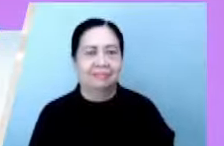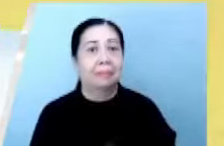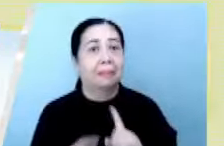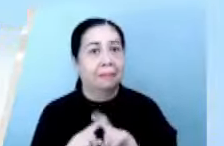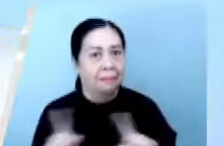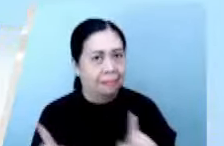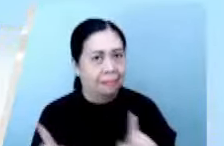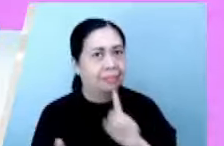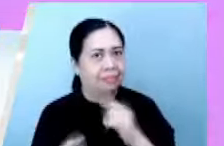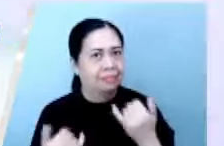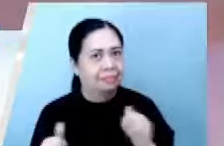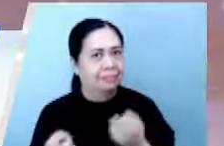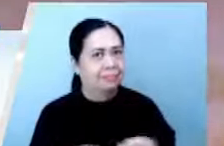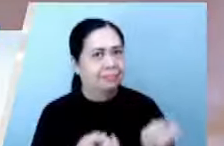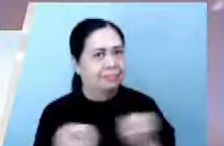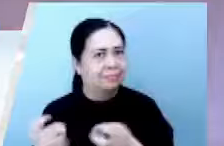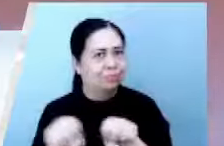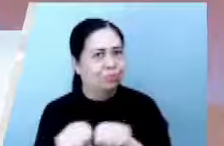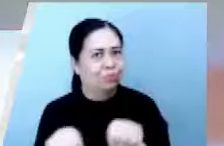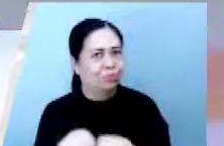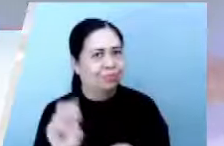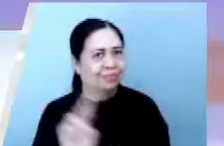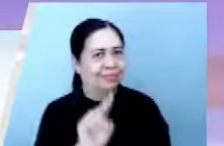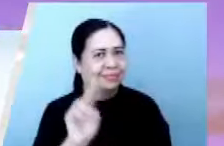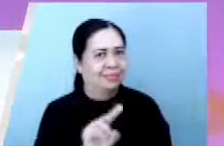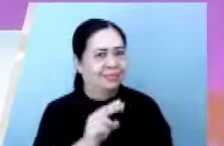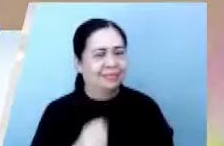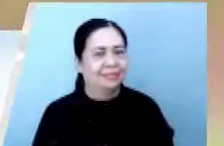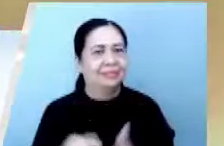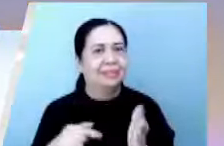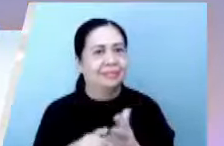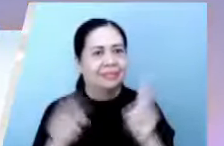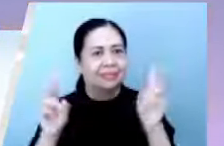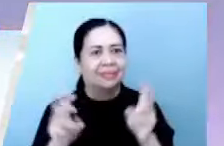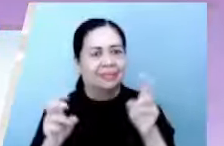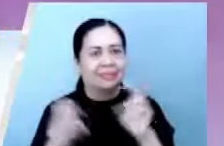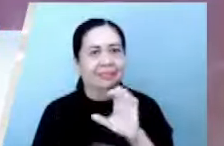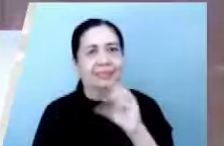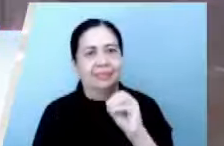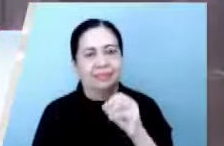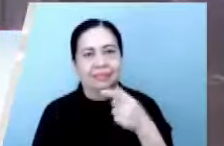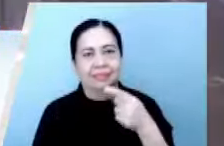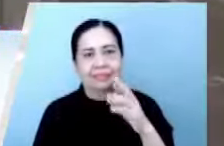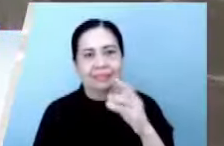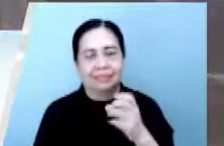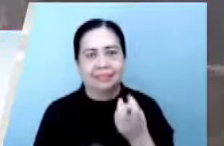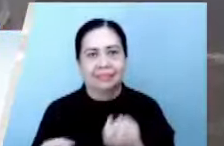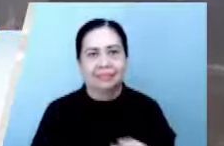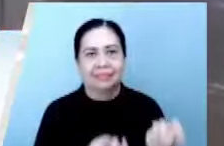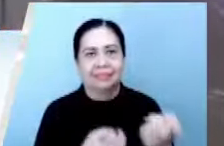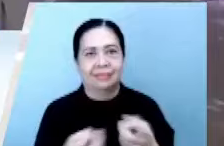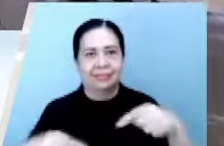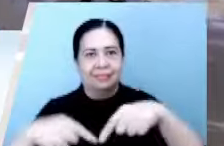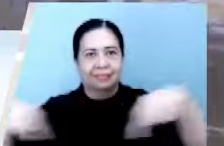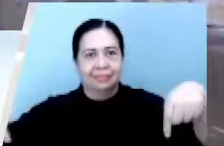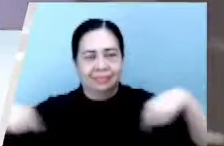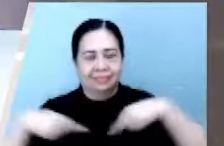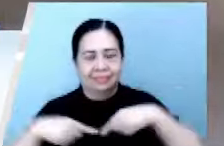skating shoes ang ginagamit. Ito raw ang tinatawag na Echo Glide Echo Skating Rink. We're so happy and proud to